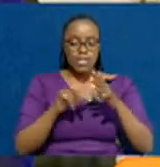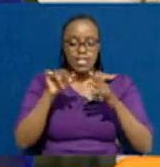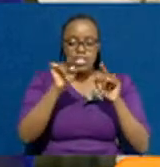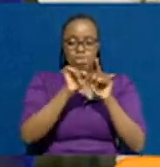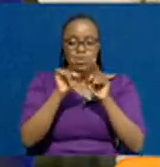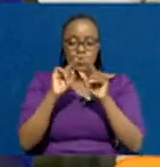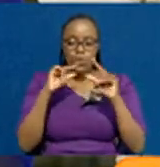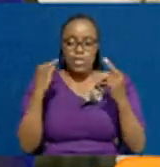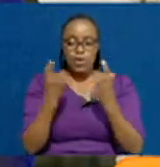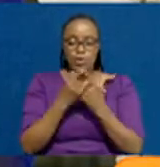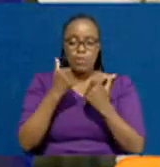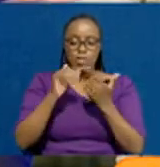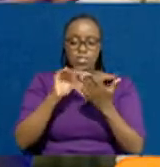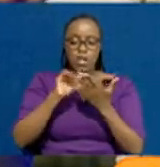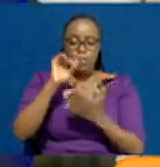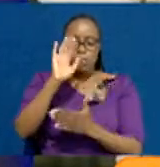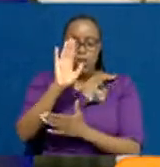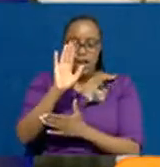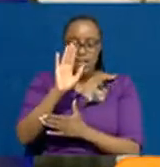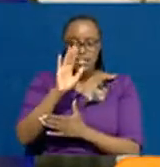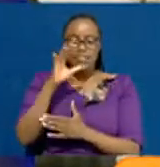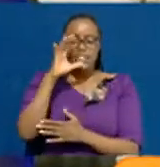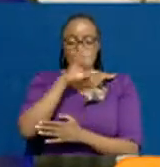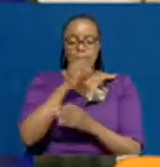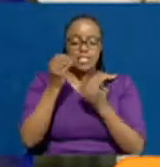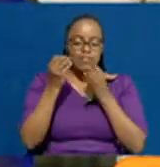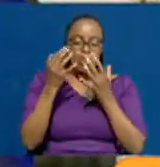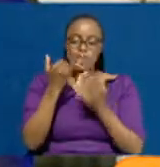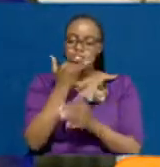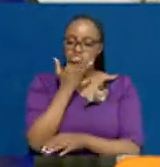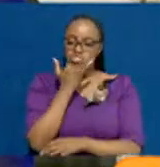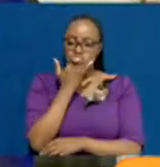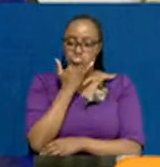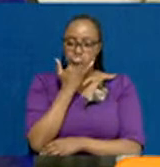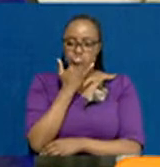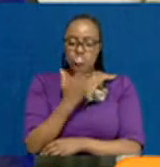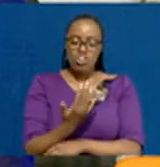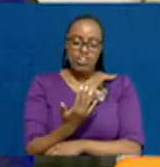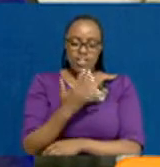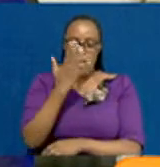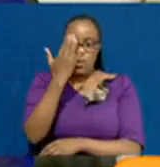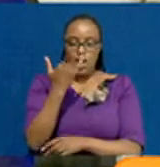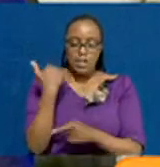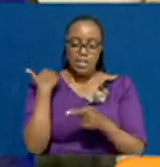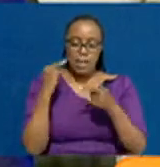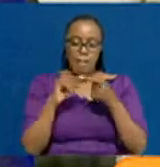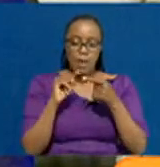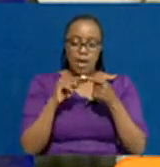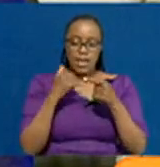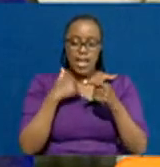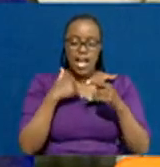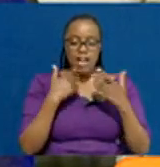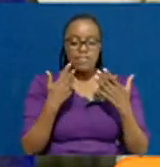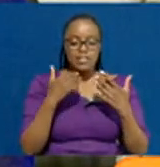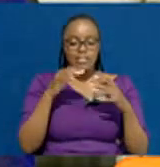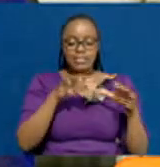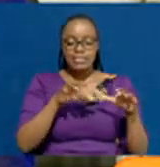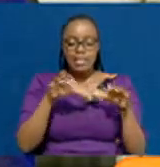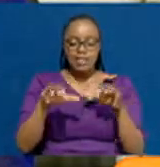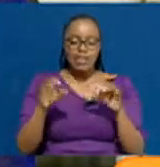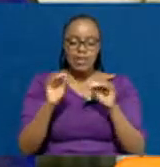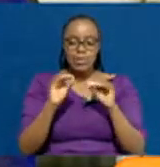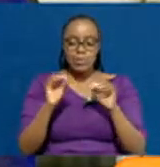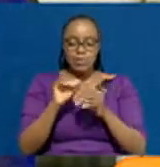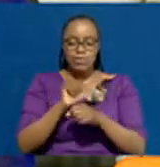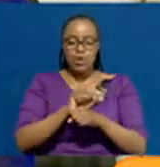the group that is more susceptible to the misinformation. One, because they may not have suffered the adverse effects